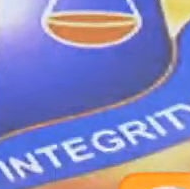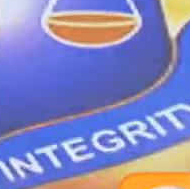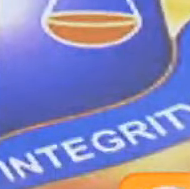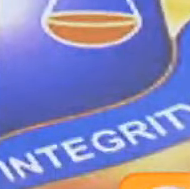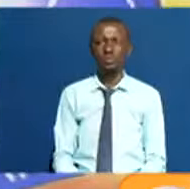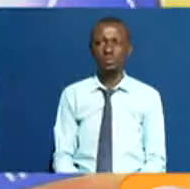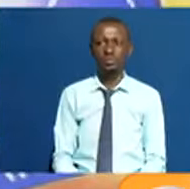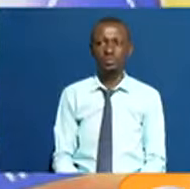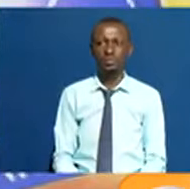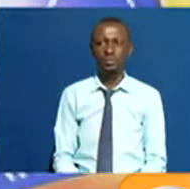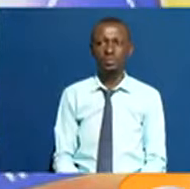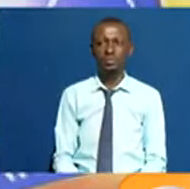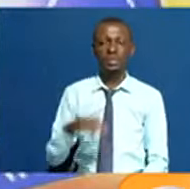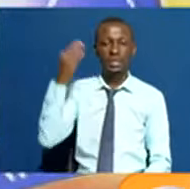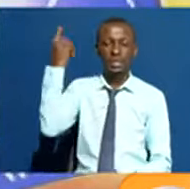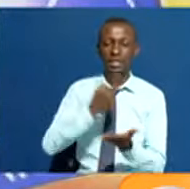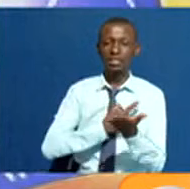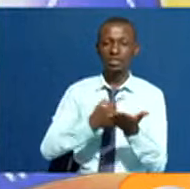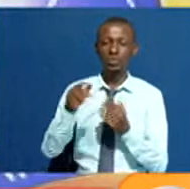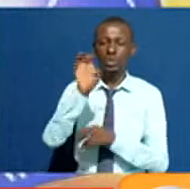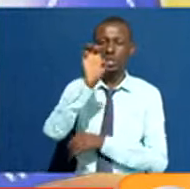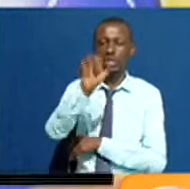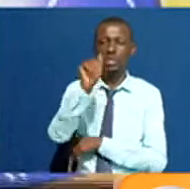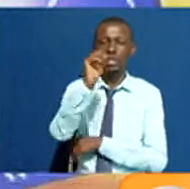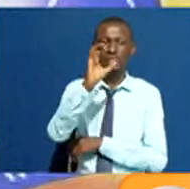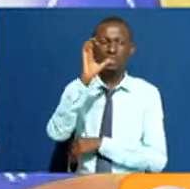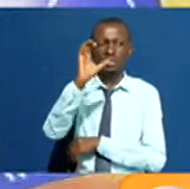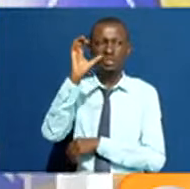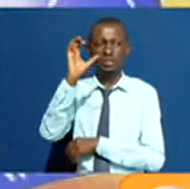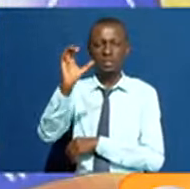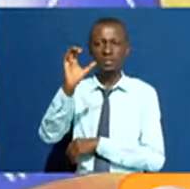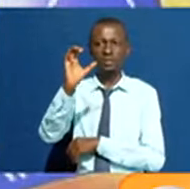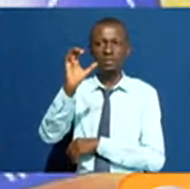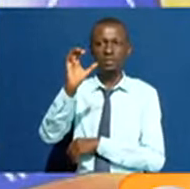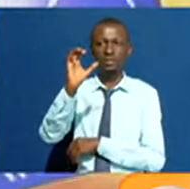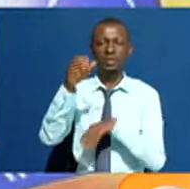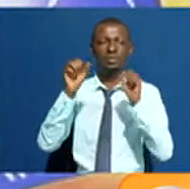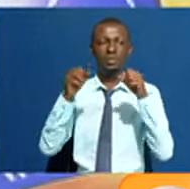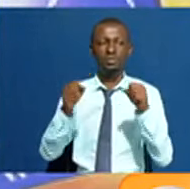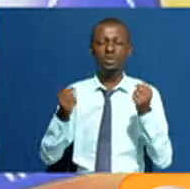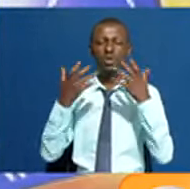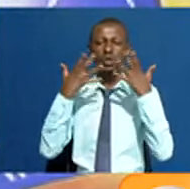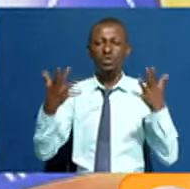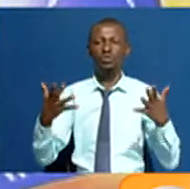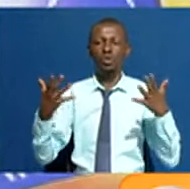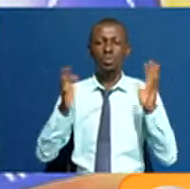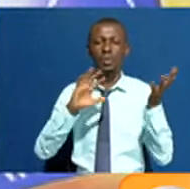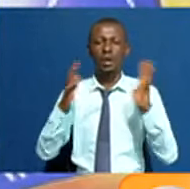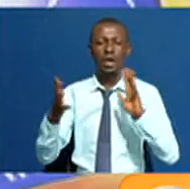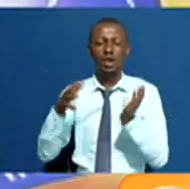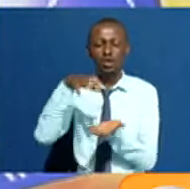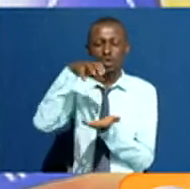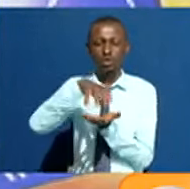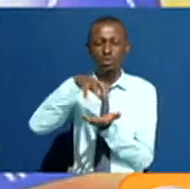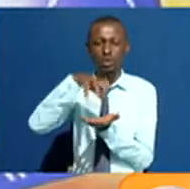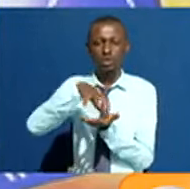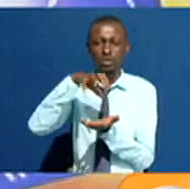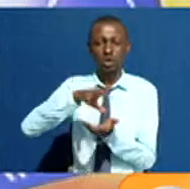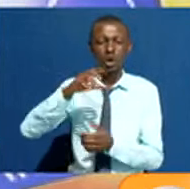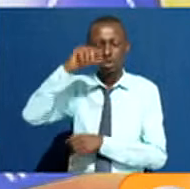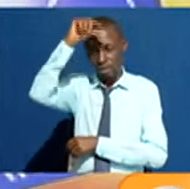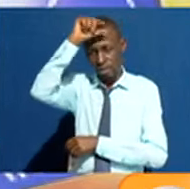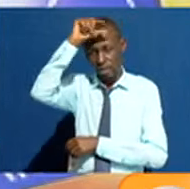Now, last week, the Ethics and Anti-Corruption Commission released highlights of the state of devolved graft in the